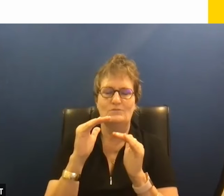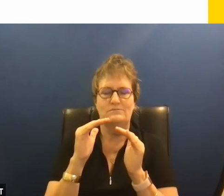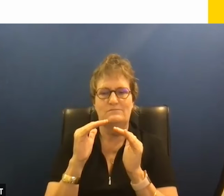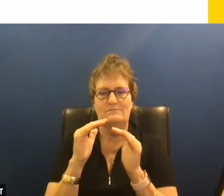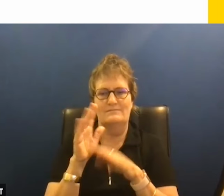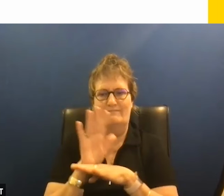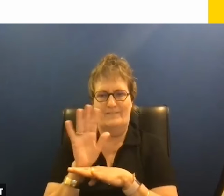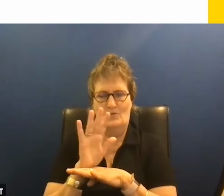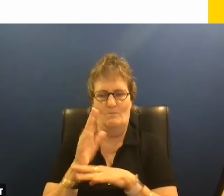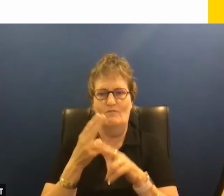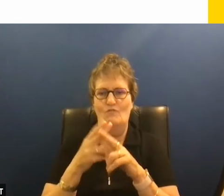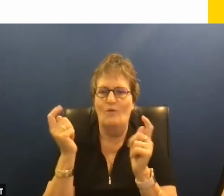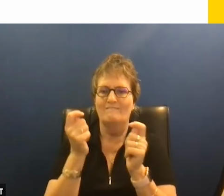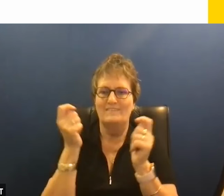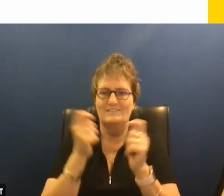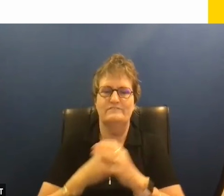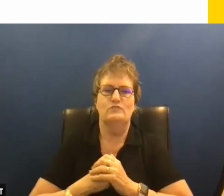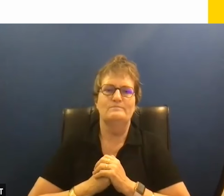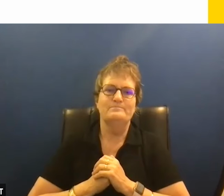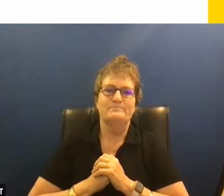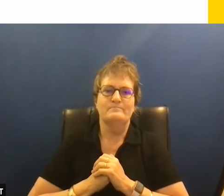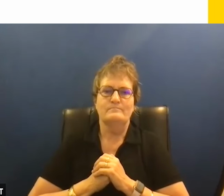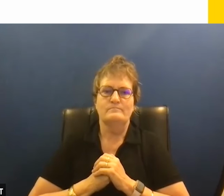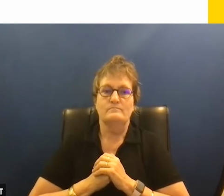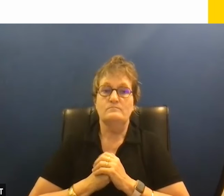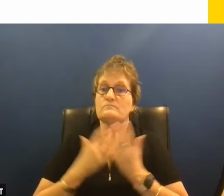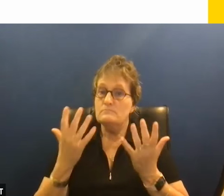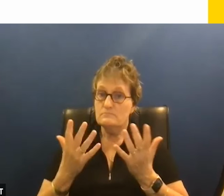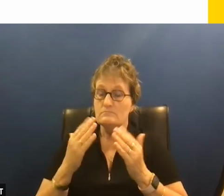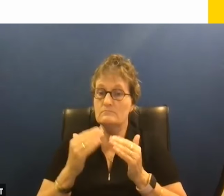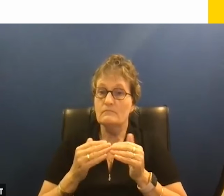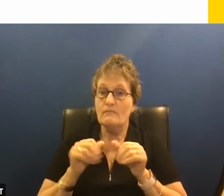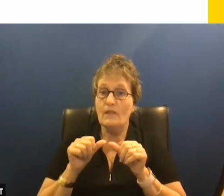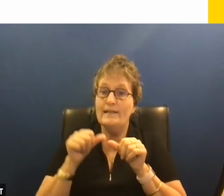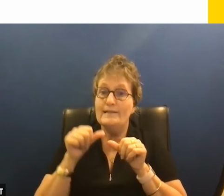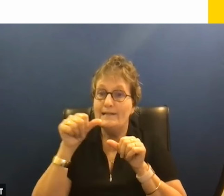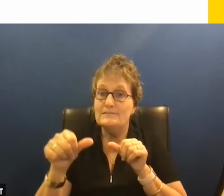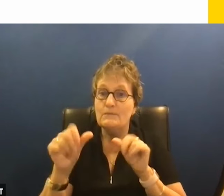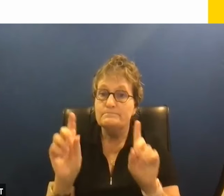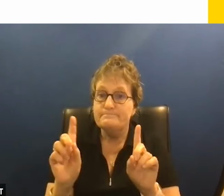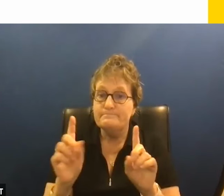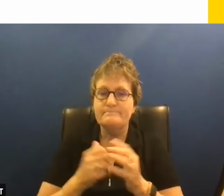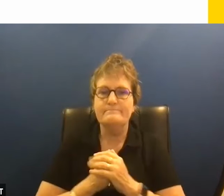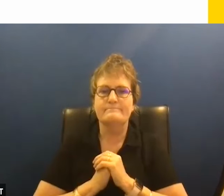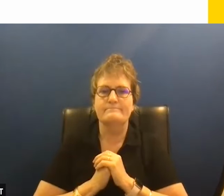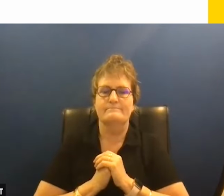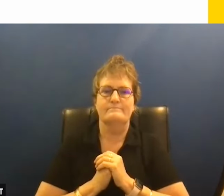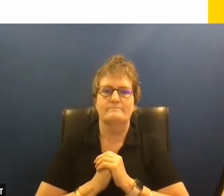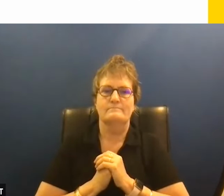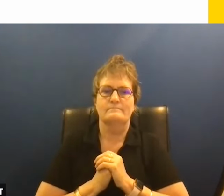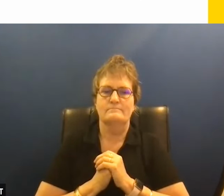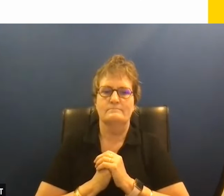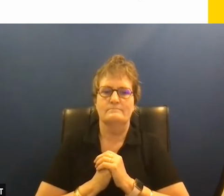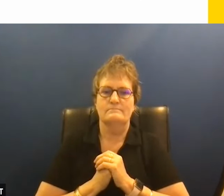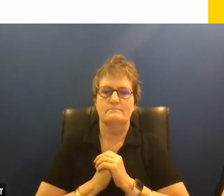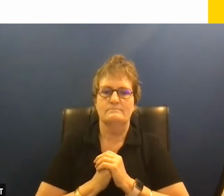in this festival. So for the next step for this piece of